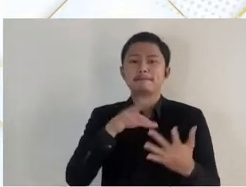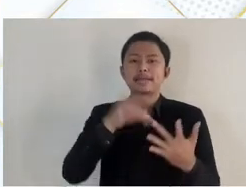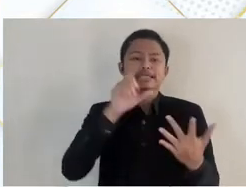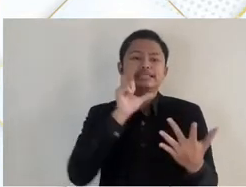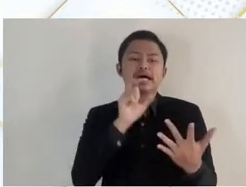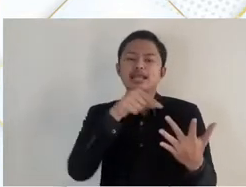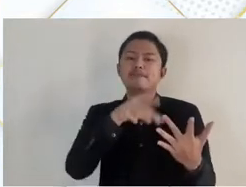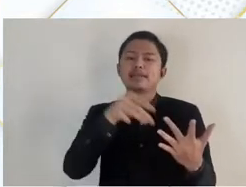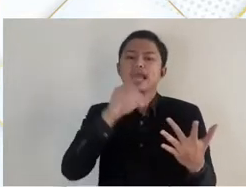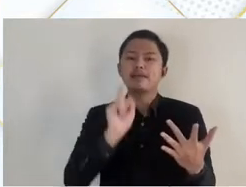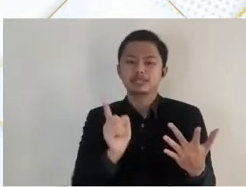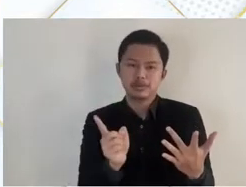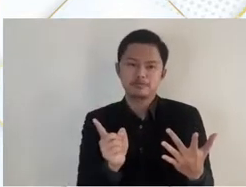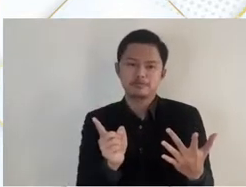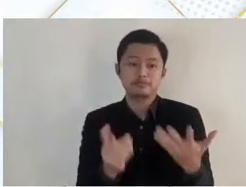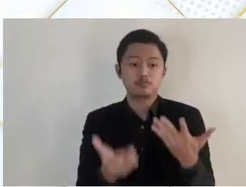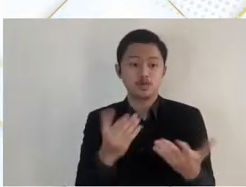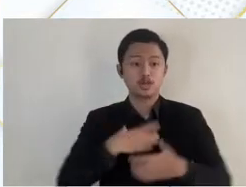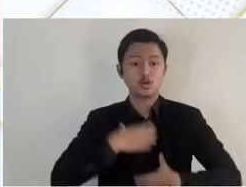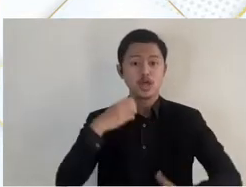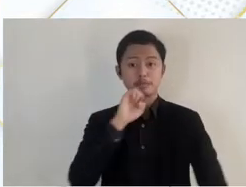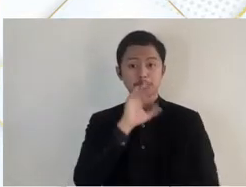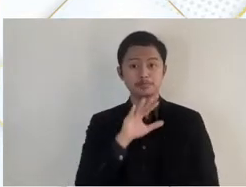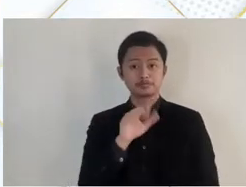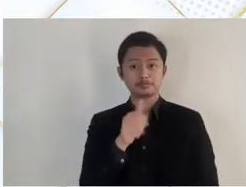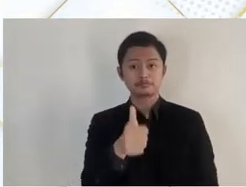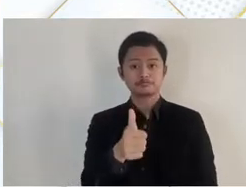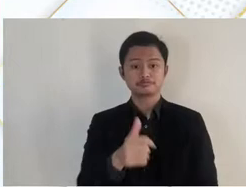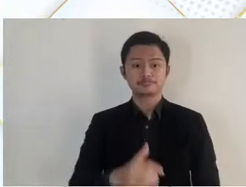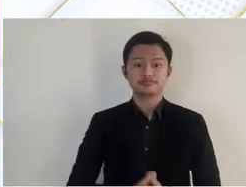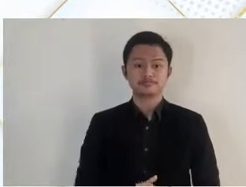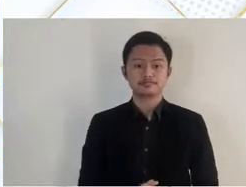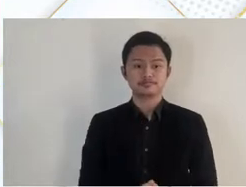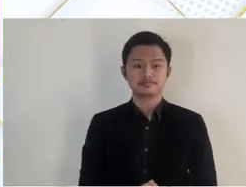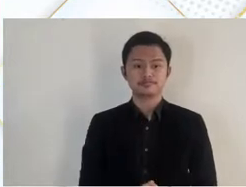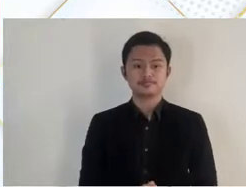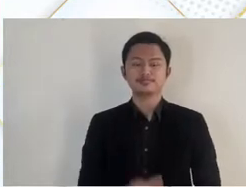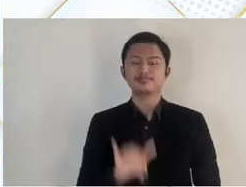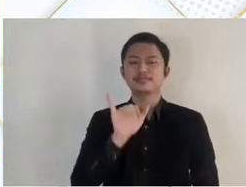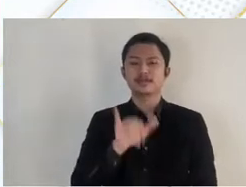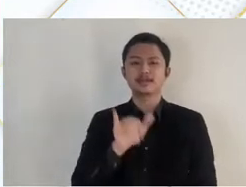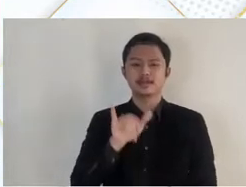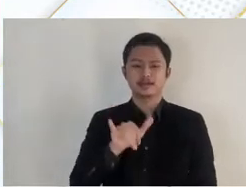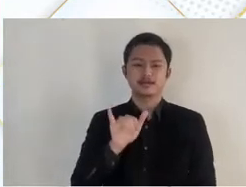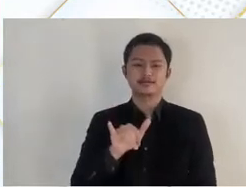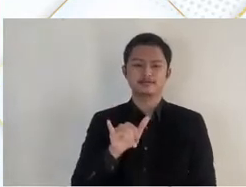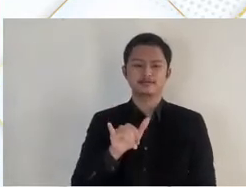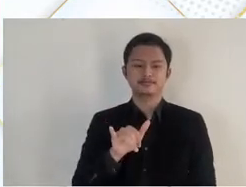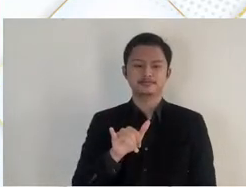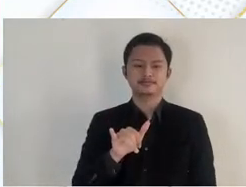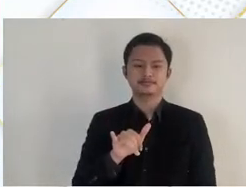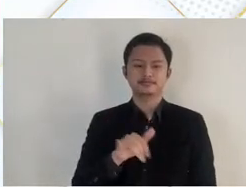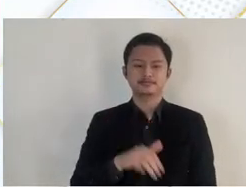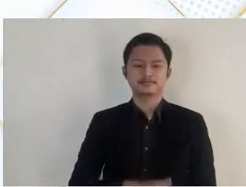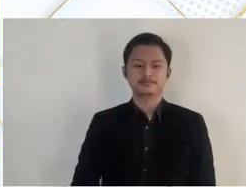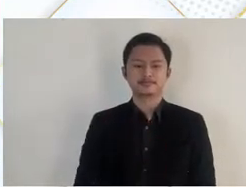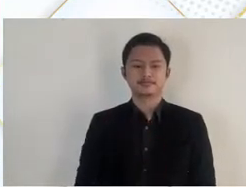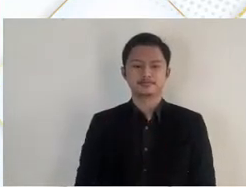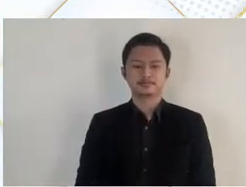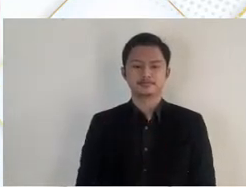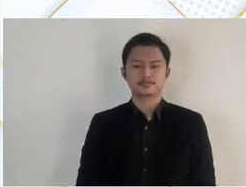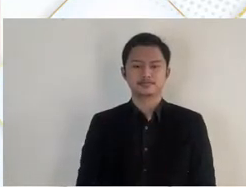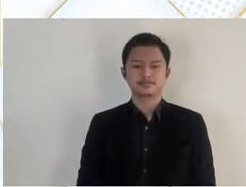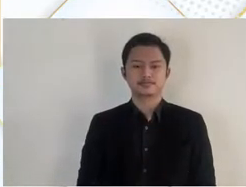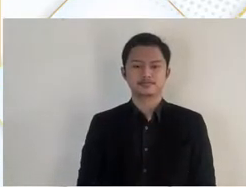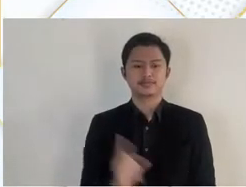Ambassador. Thank you. Very quickly, yes, Major Berasang is correct. We